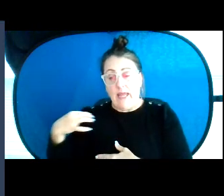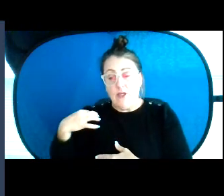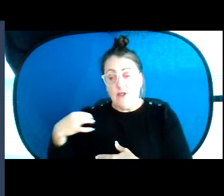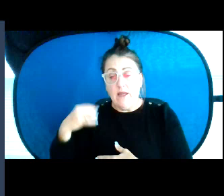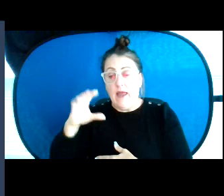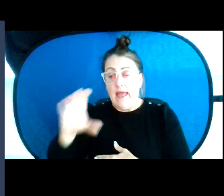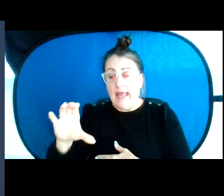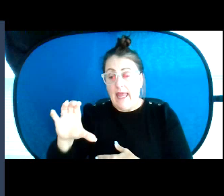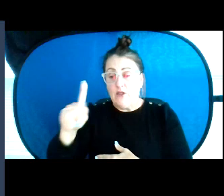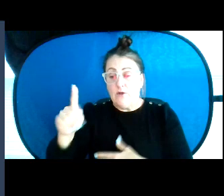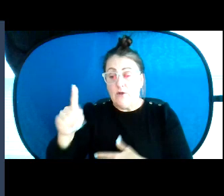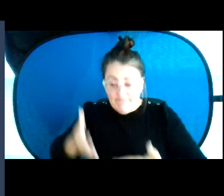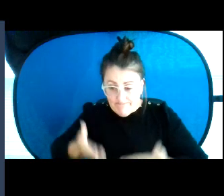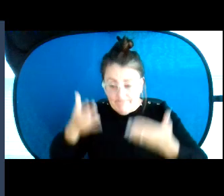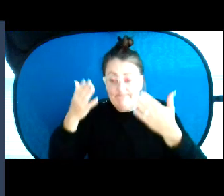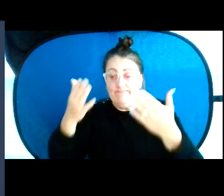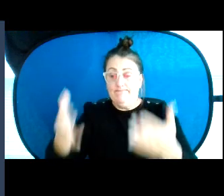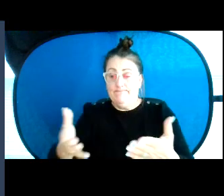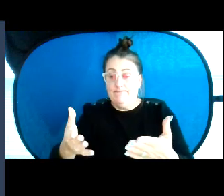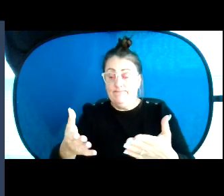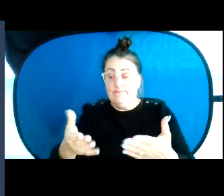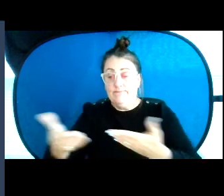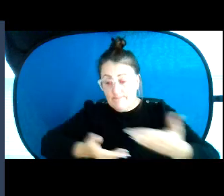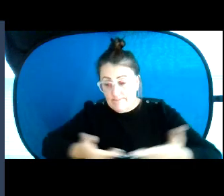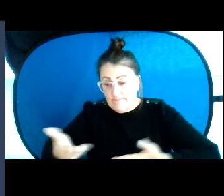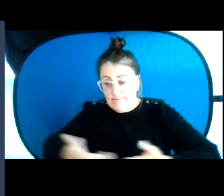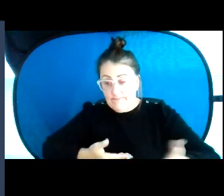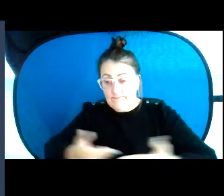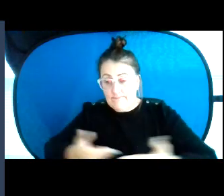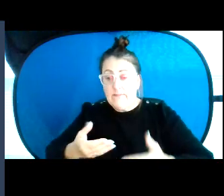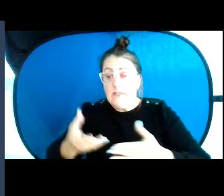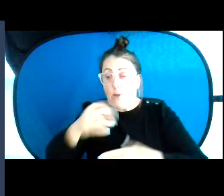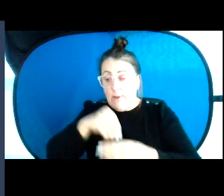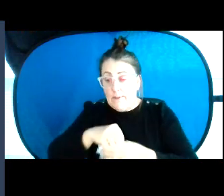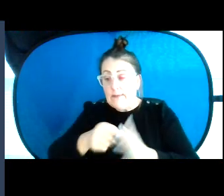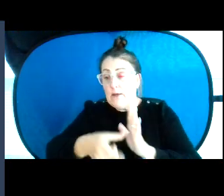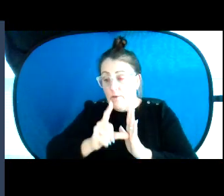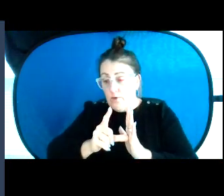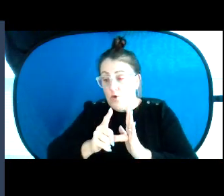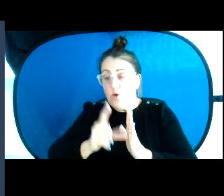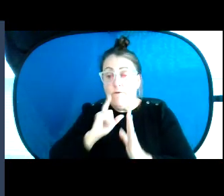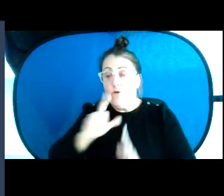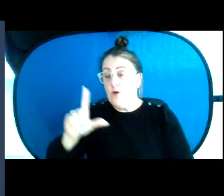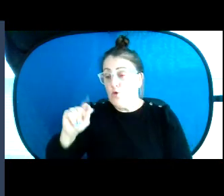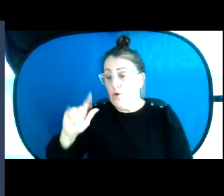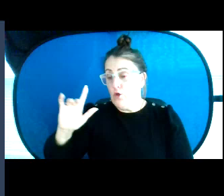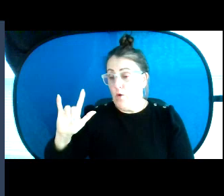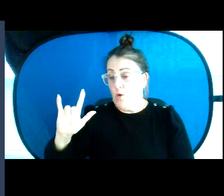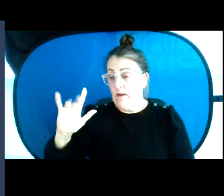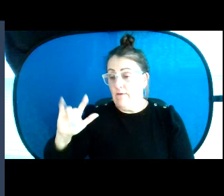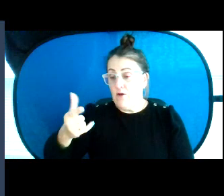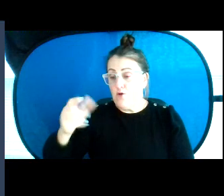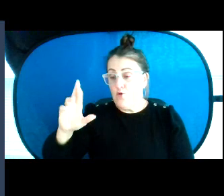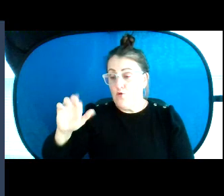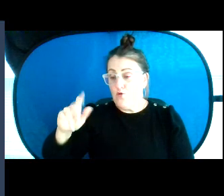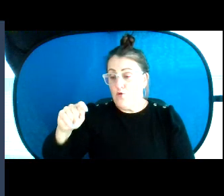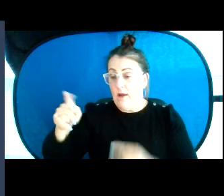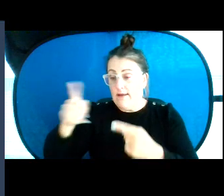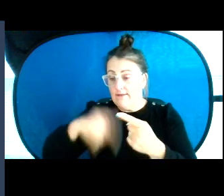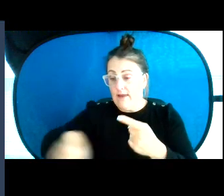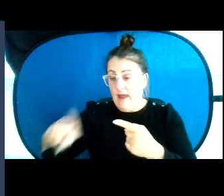an invitation to committee members to participate in the review committee for the 2025 grant cycle. And